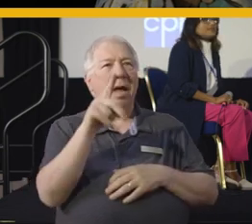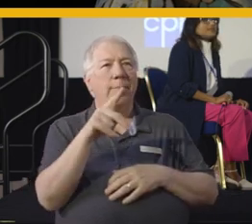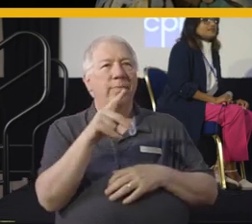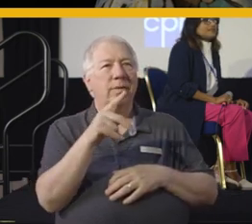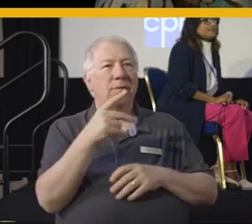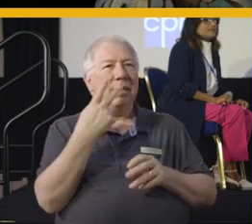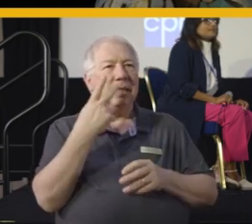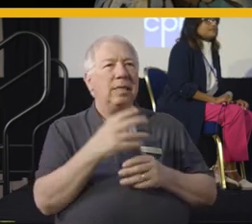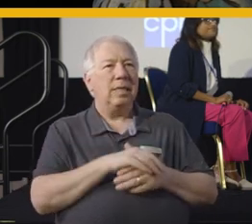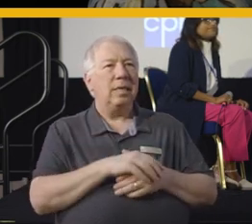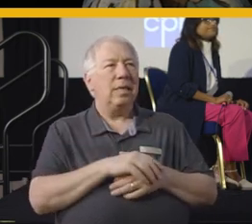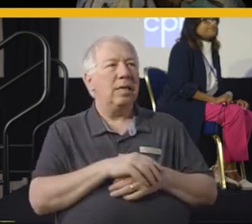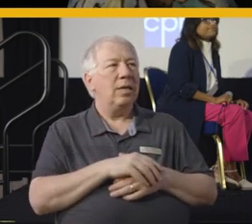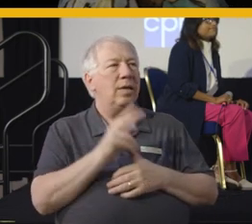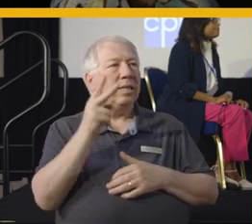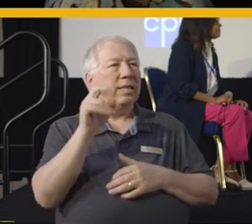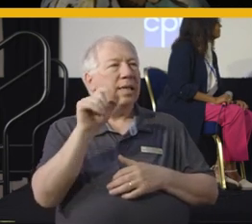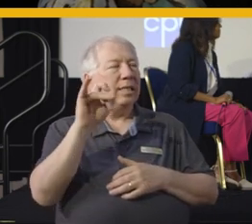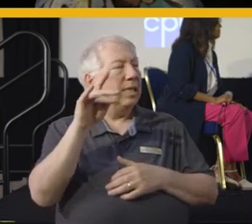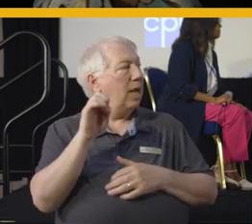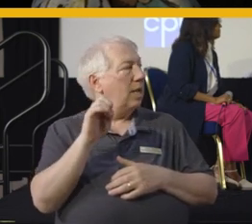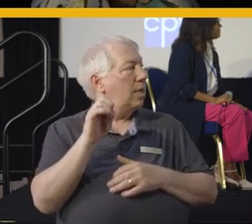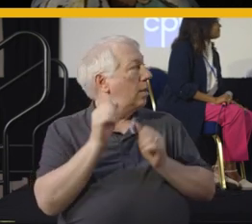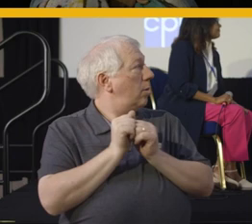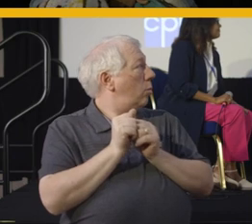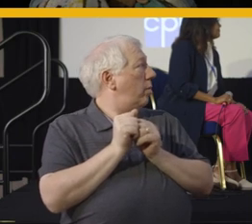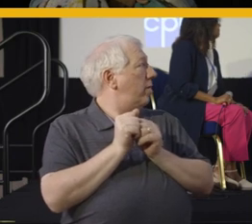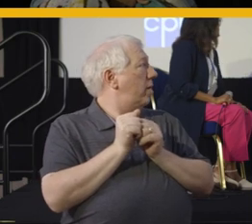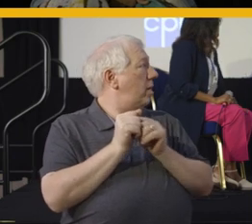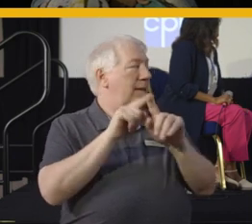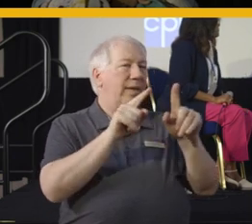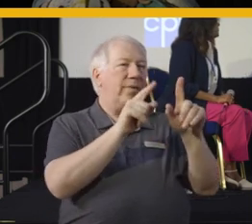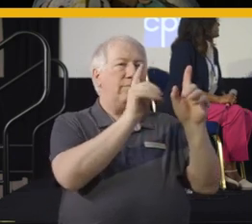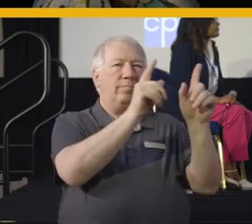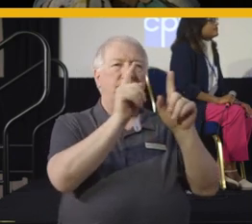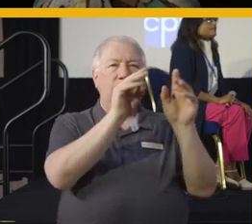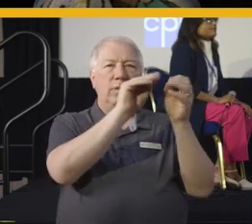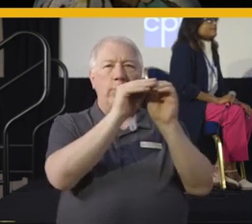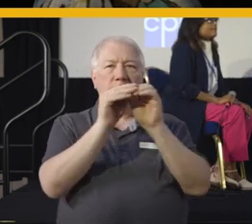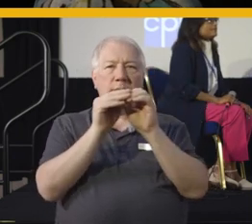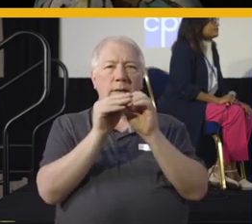just for reference for folks who didn't see it? It was the second slide with the different stats up there.